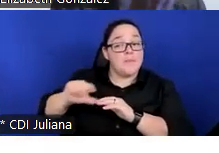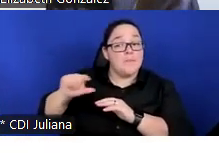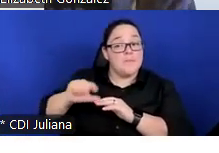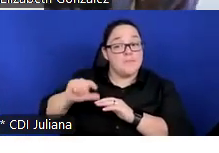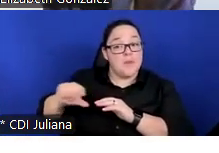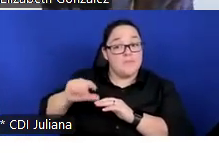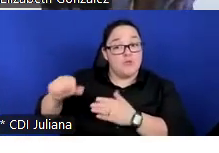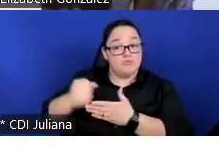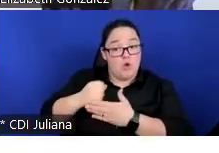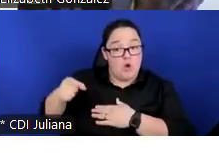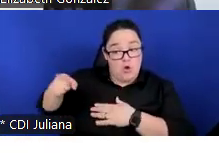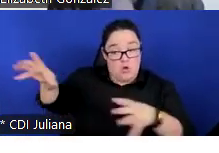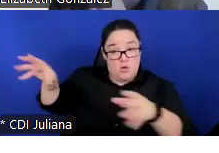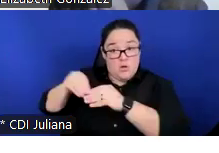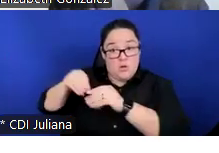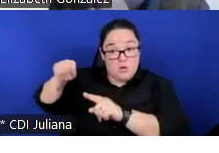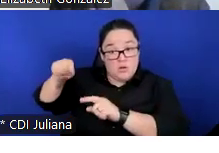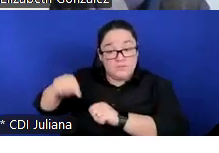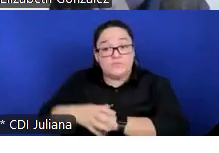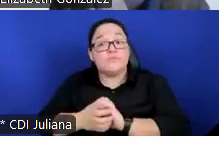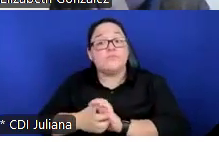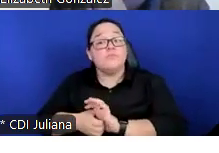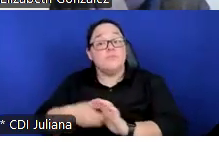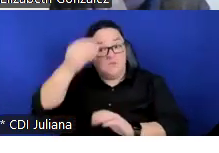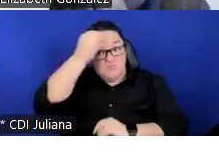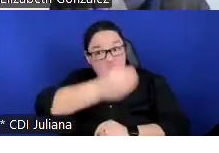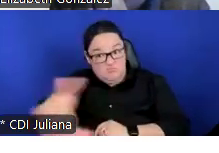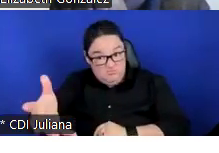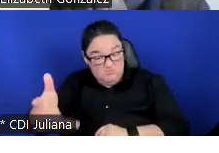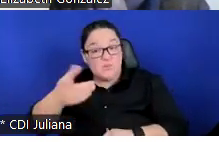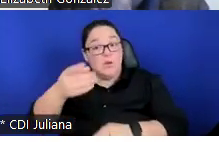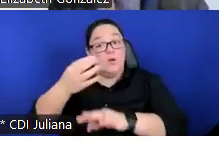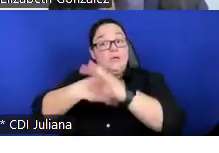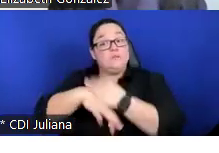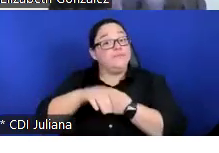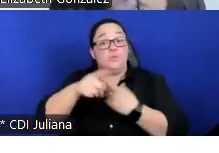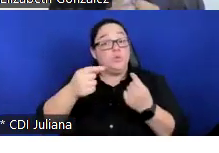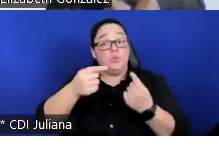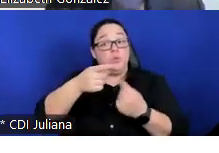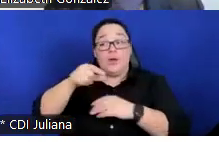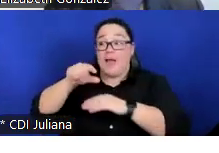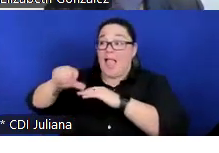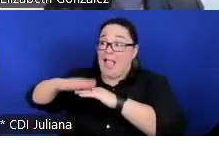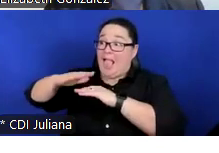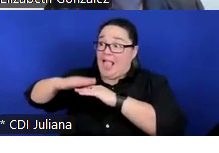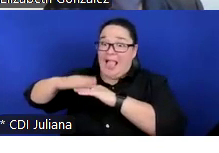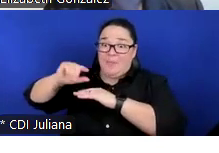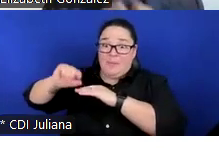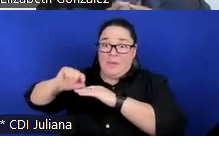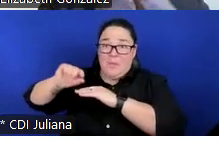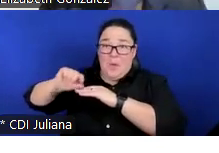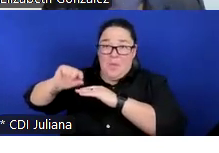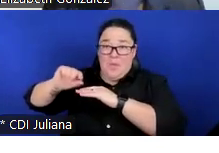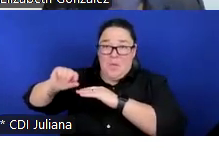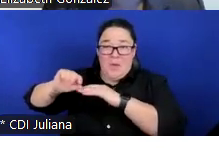Consider taking, instead of paying those minimum payments, use that money